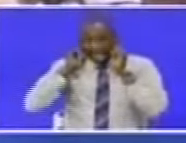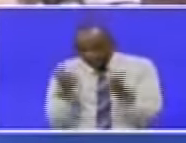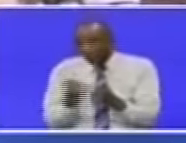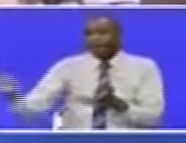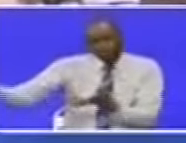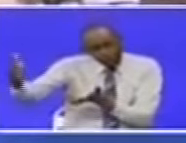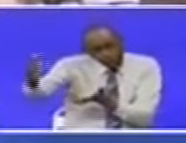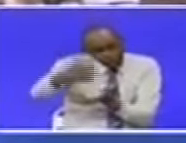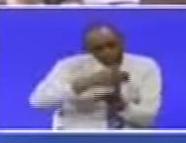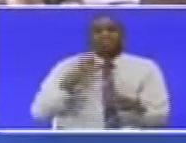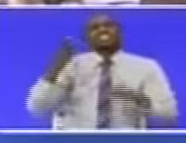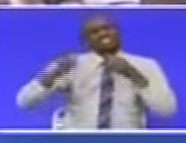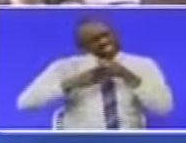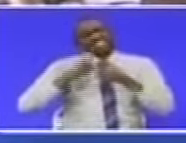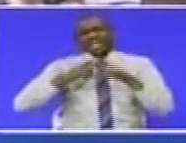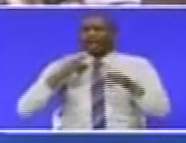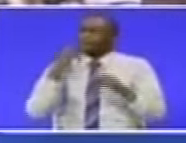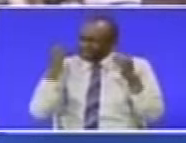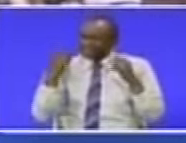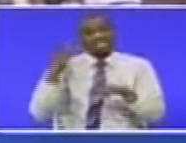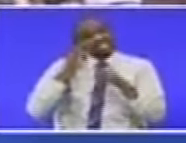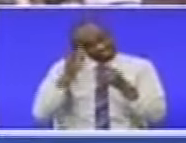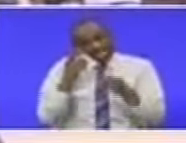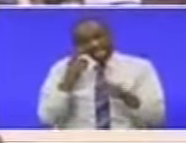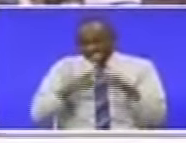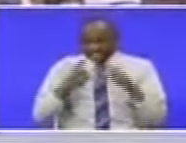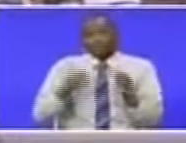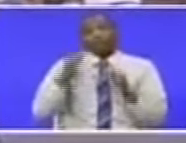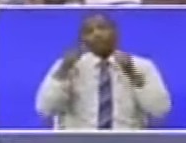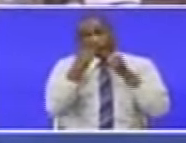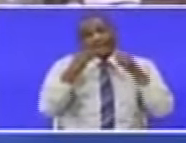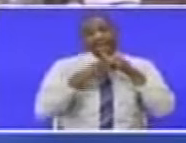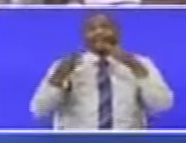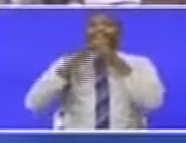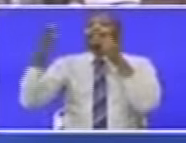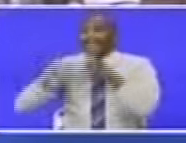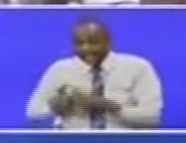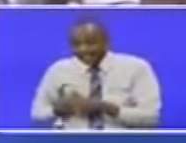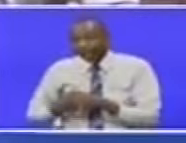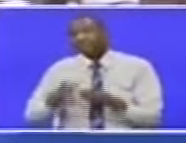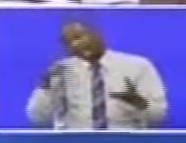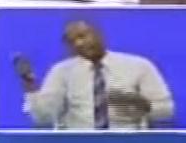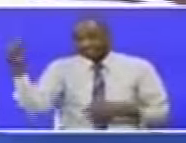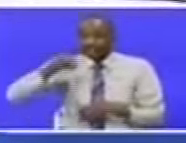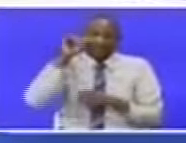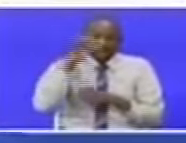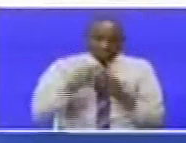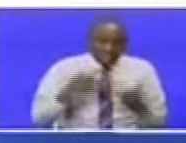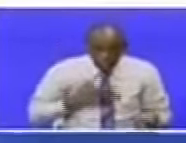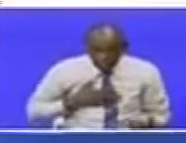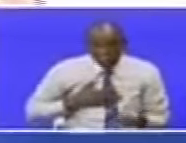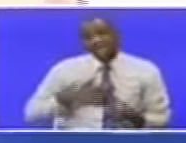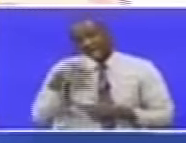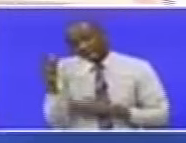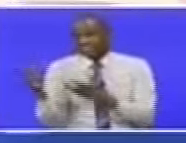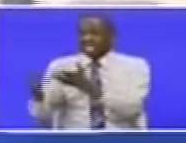the last 26 years or so, since 1989. We're looking at ivory that has come through the country, so part of it is